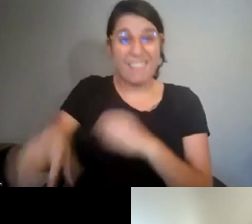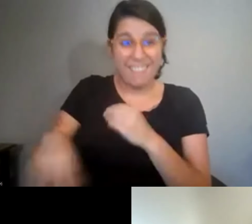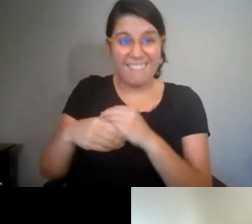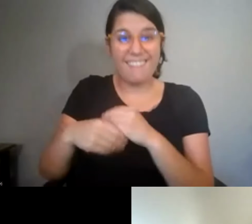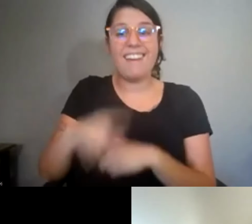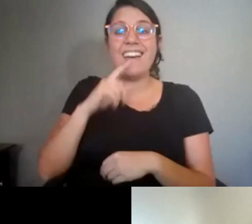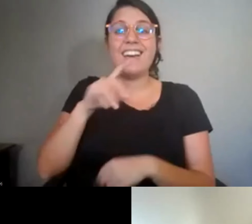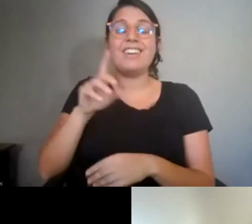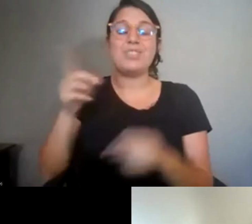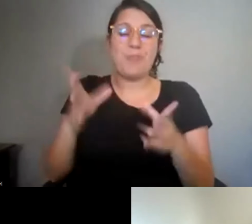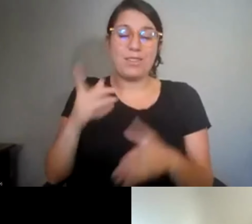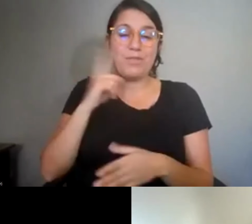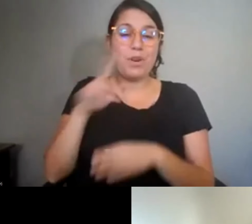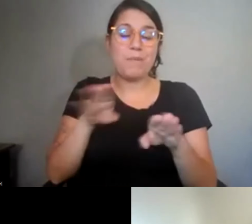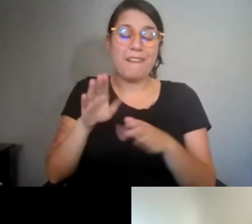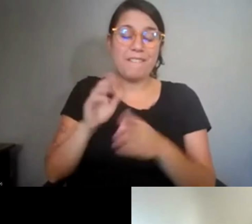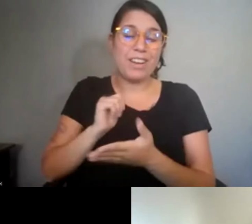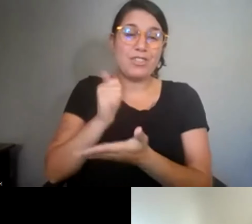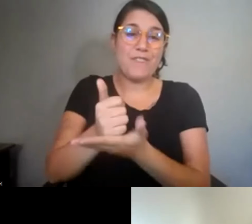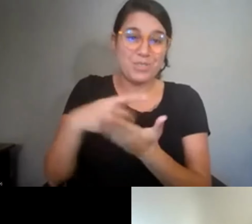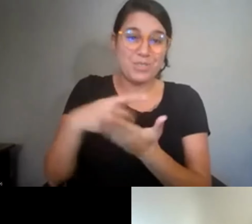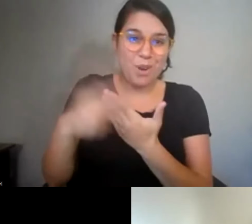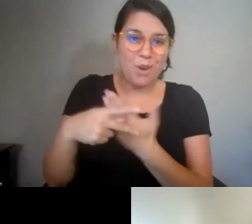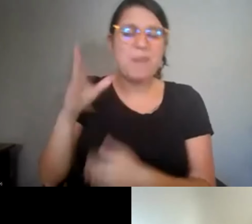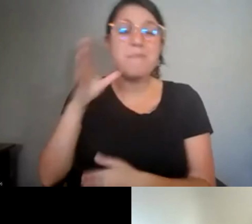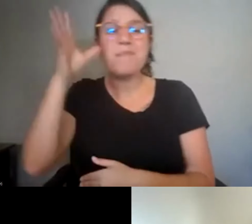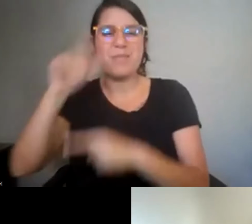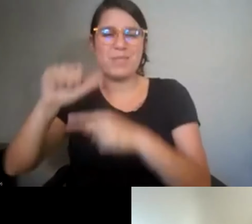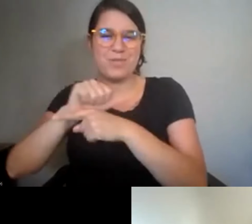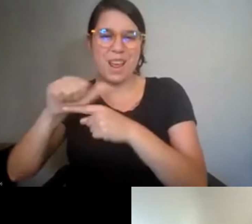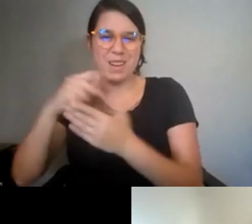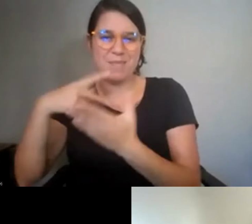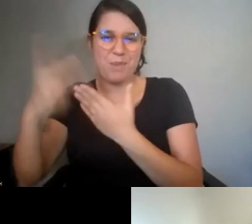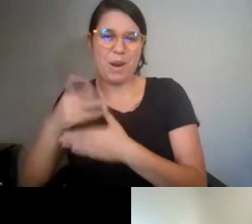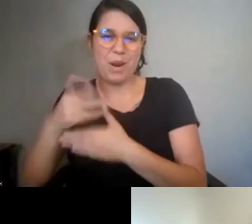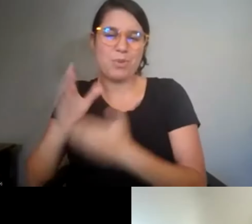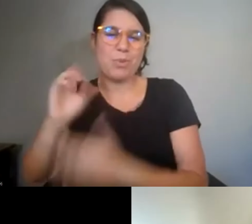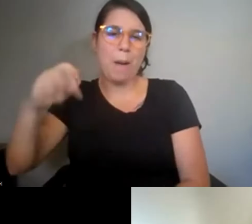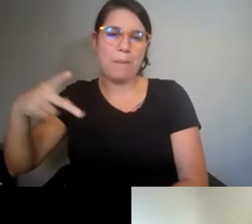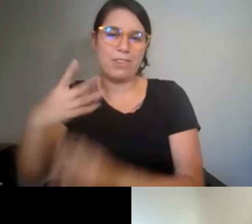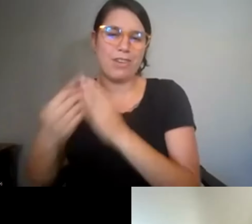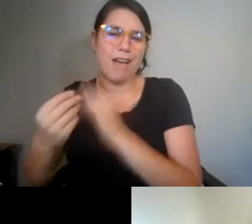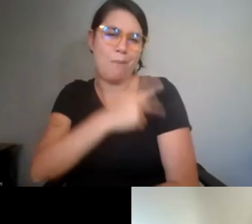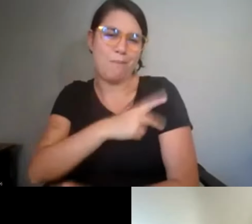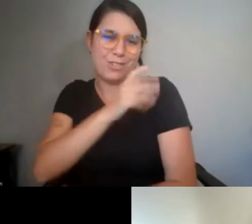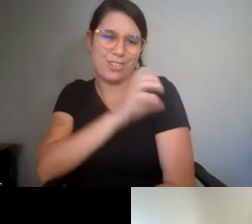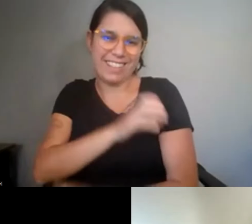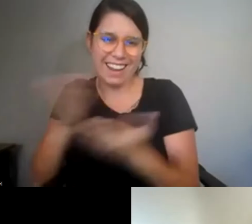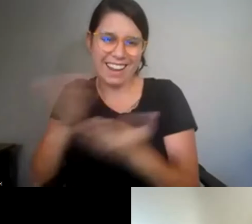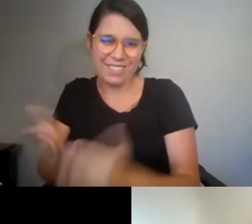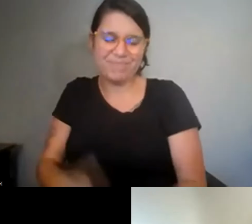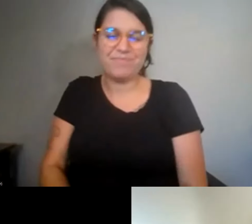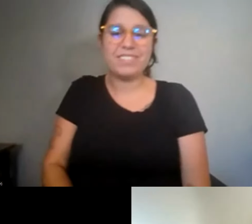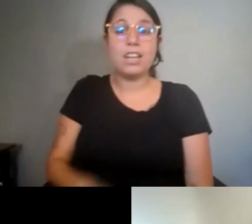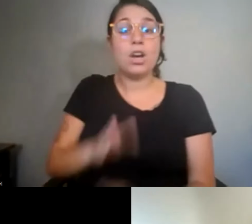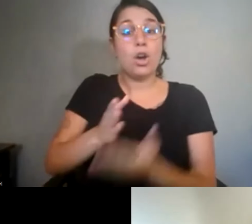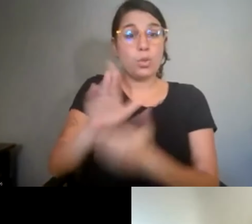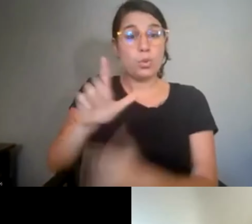Behavioral Intervention Program, which is a parent training program administered through our outpatient clinic. Through her work in the LEND program,